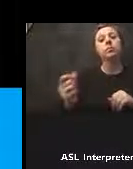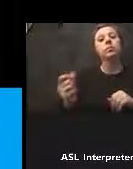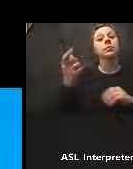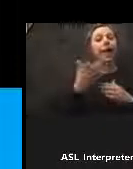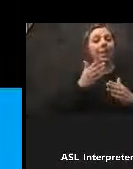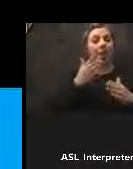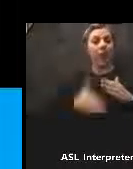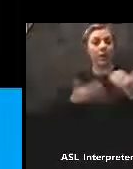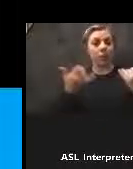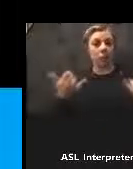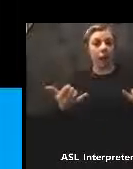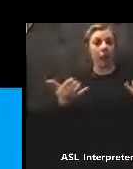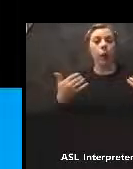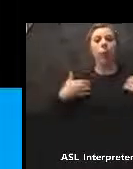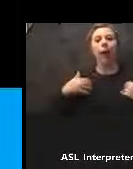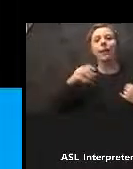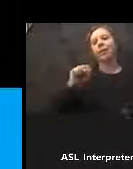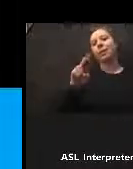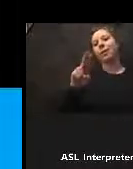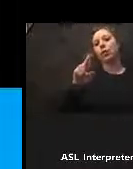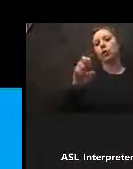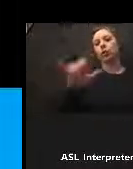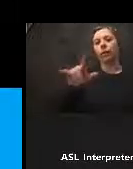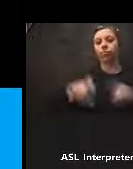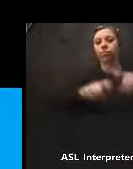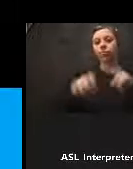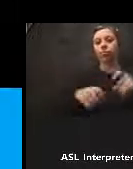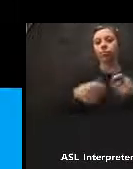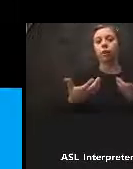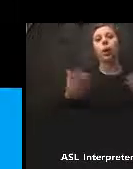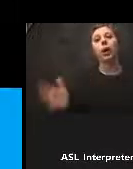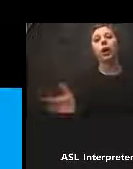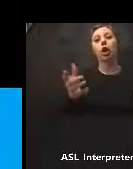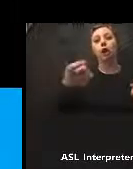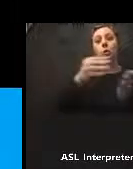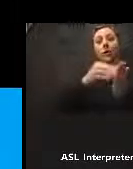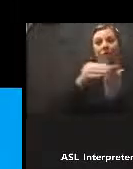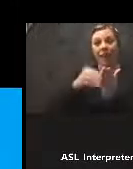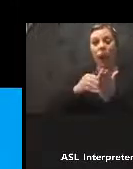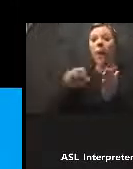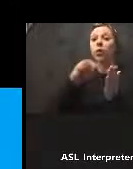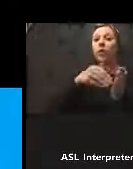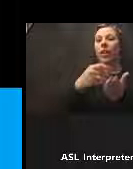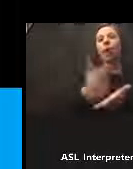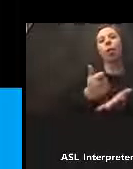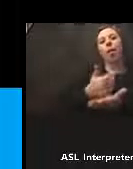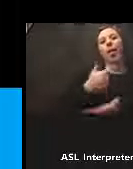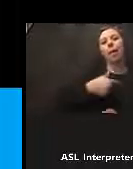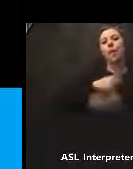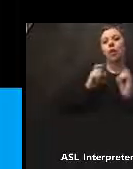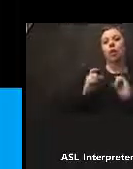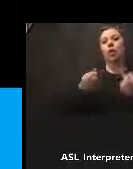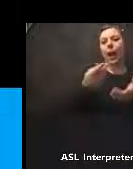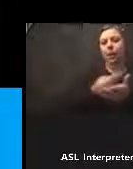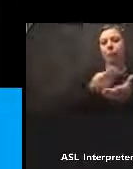out. That helps us with our grant funding and improve our programs. So with that, friends, I'm going to turn it over to Grace